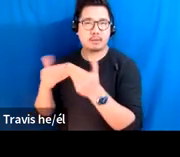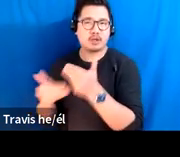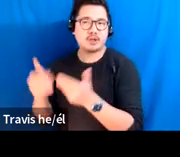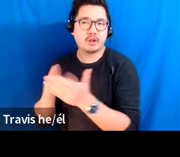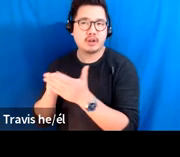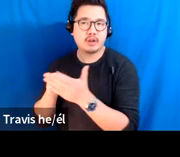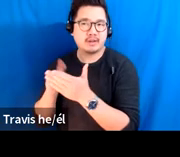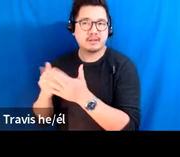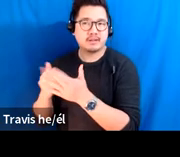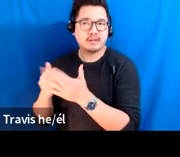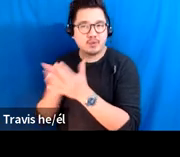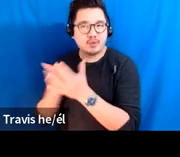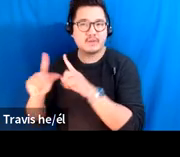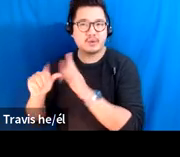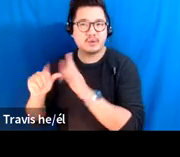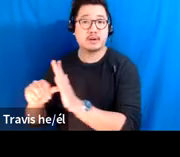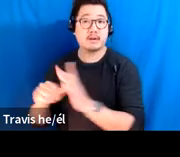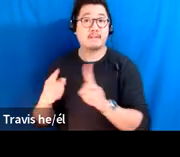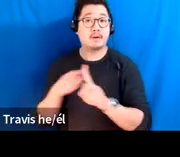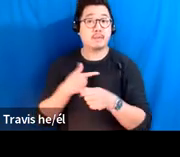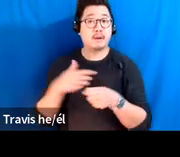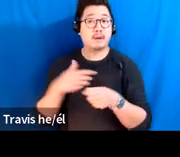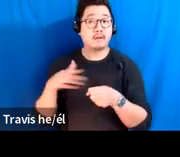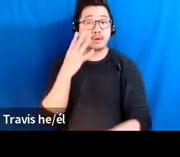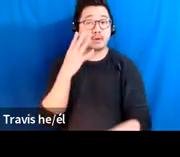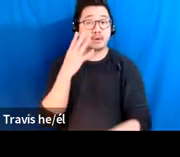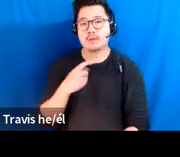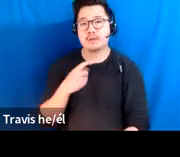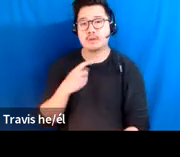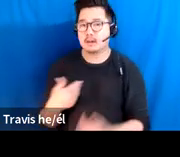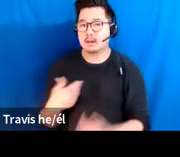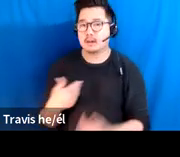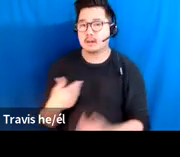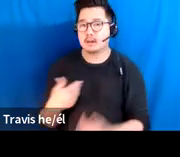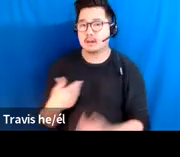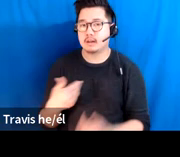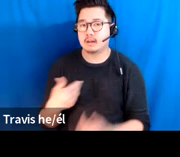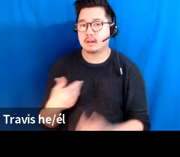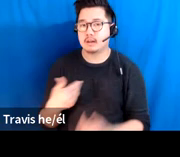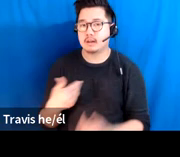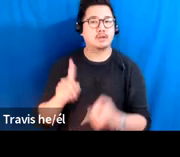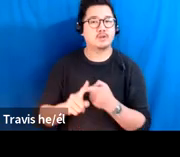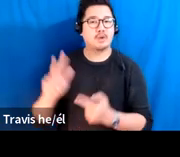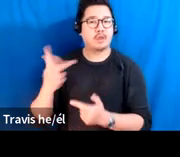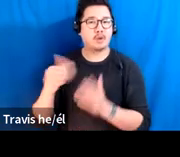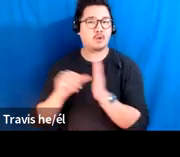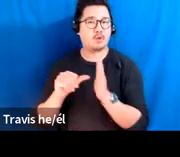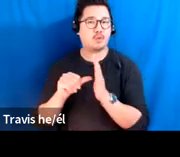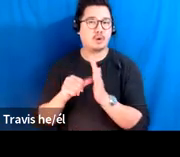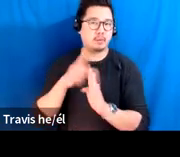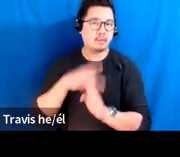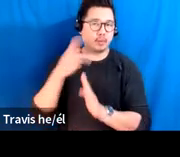grades but um from my full experience you have to have very strong pre-k to grade three programs focused on